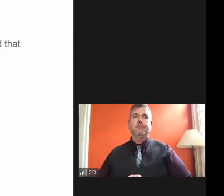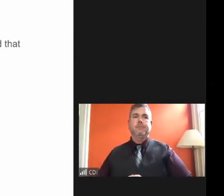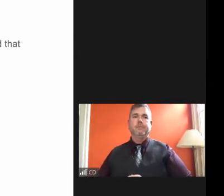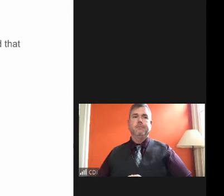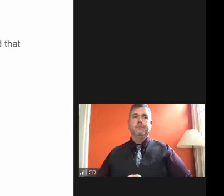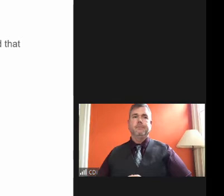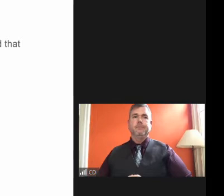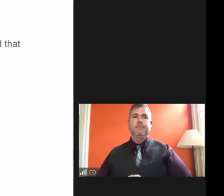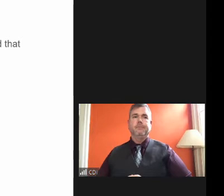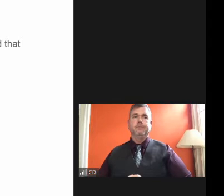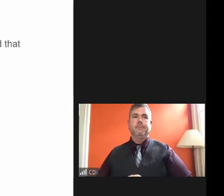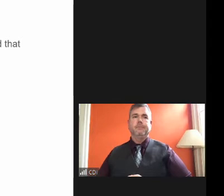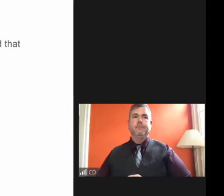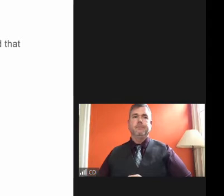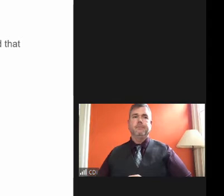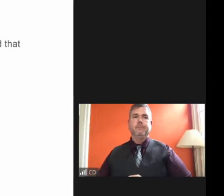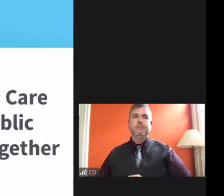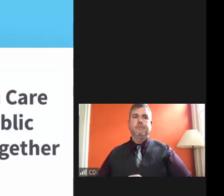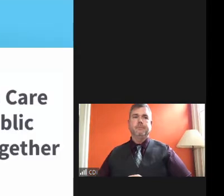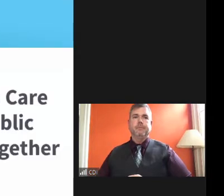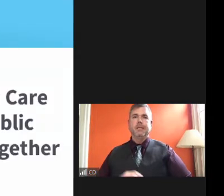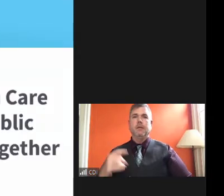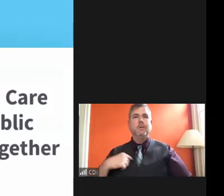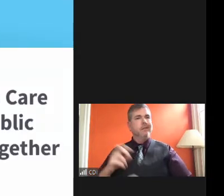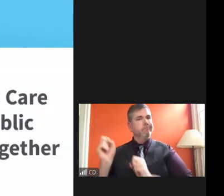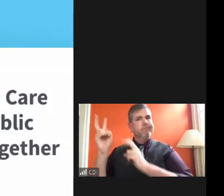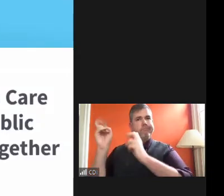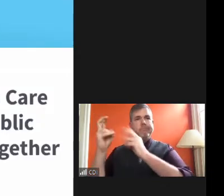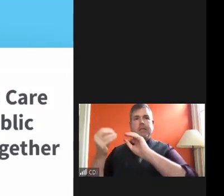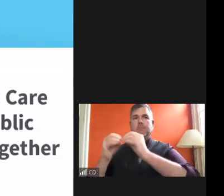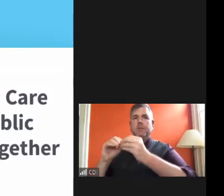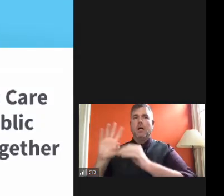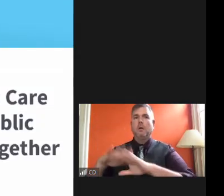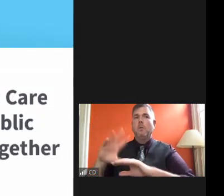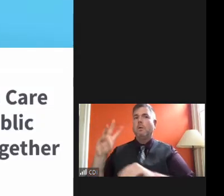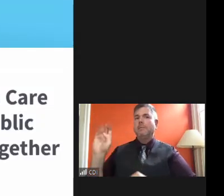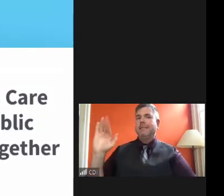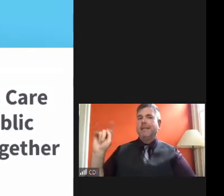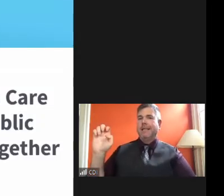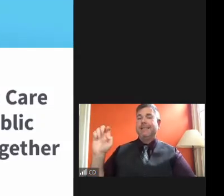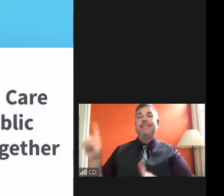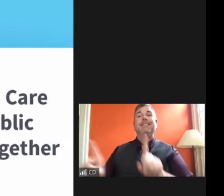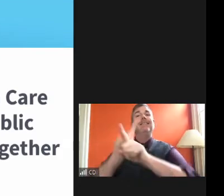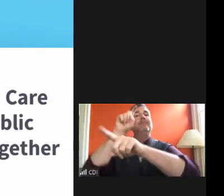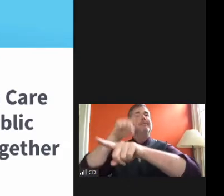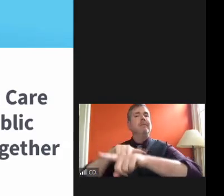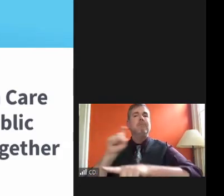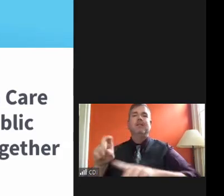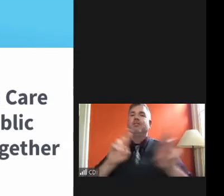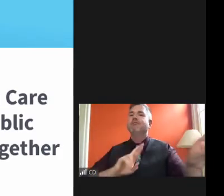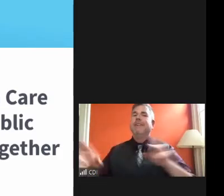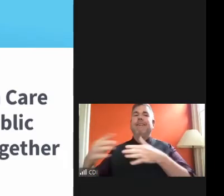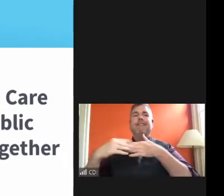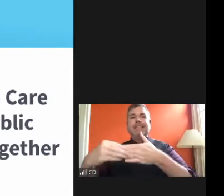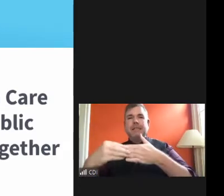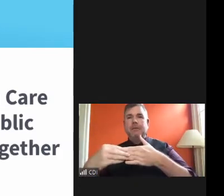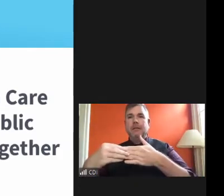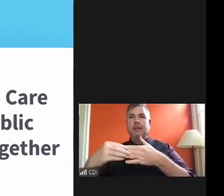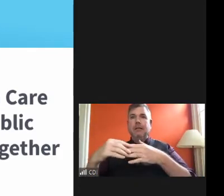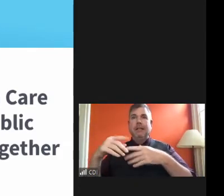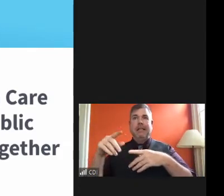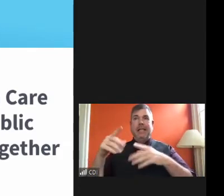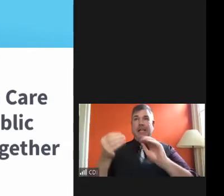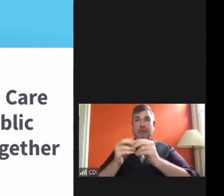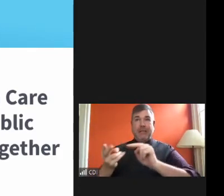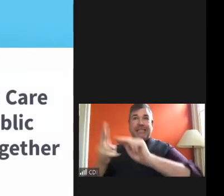our assumptions about how things are done. I'm going to hand it over to Max to describe